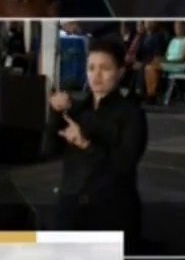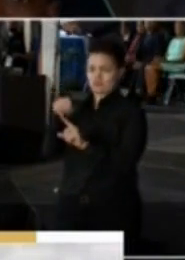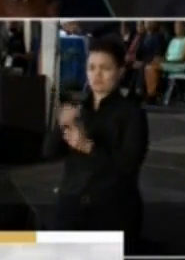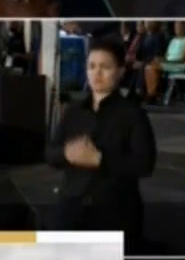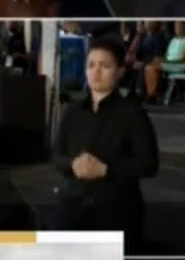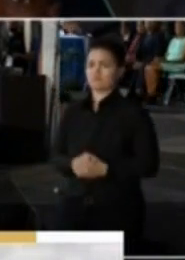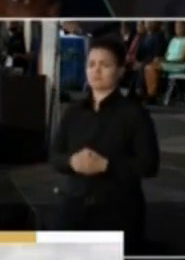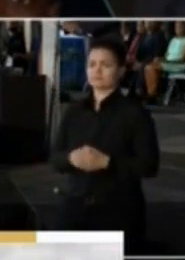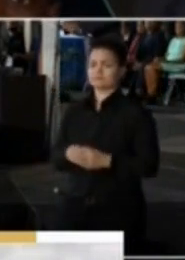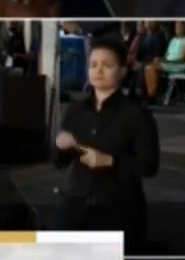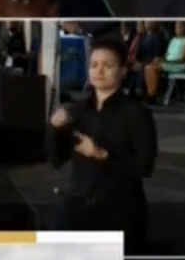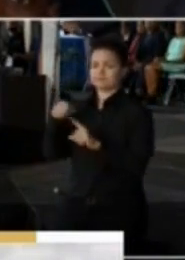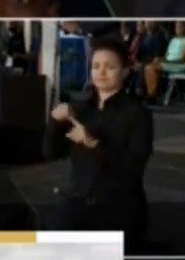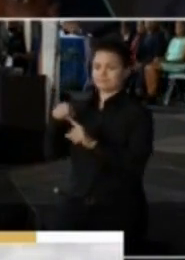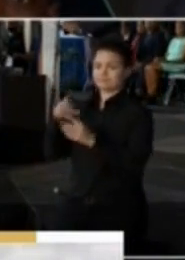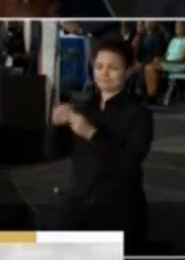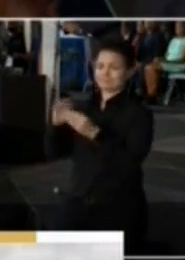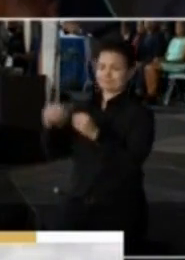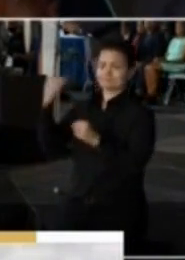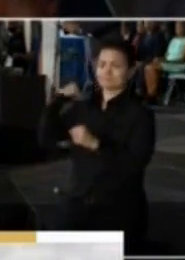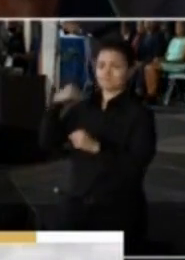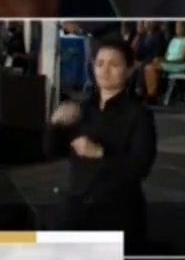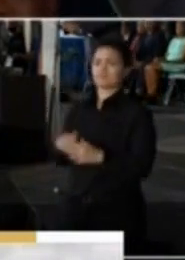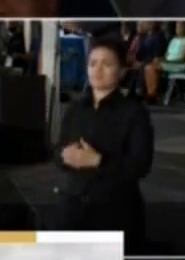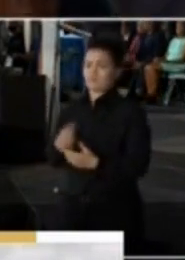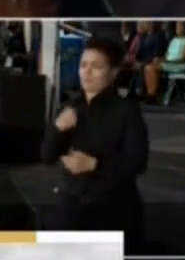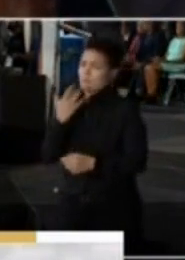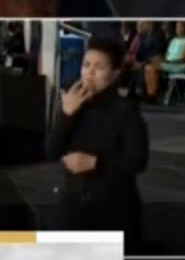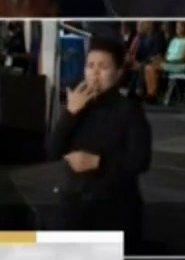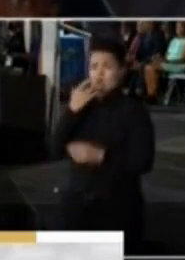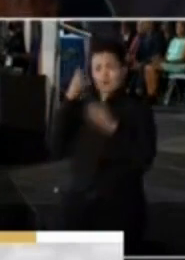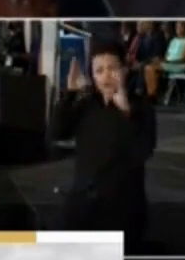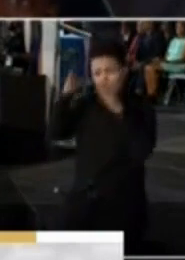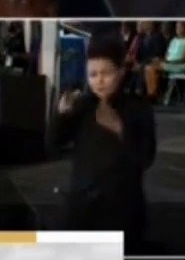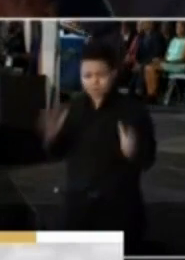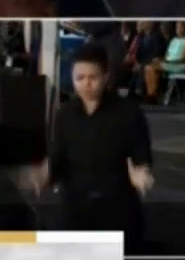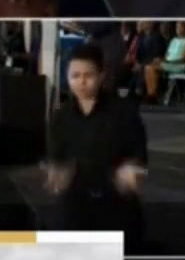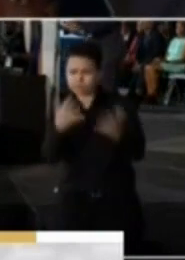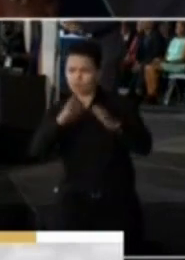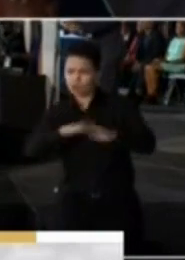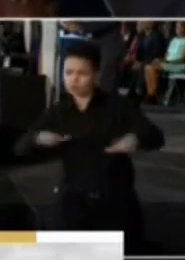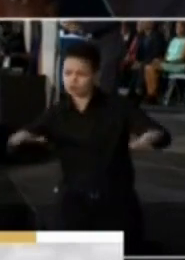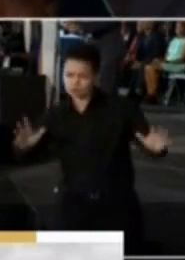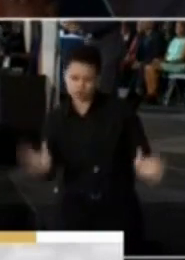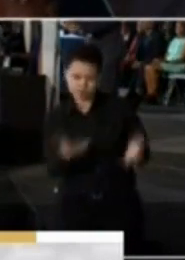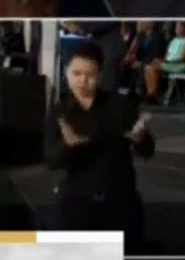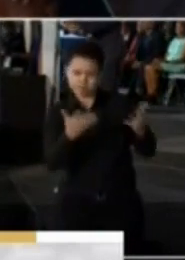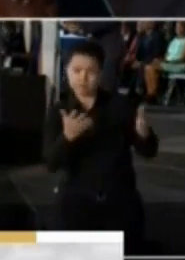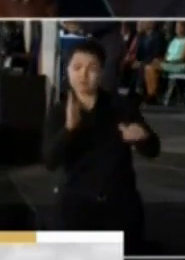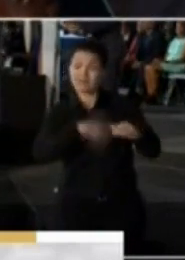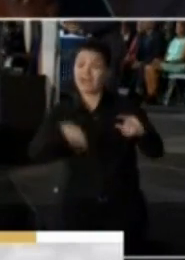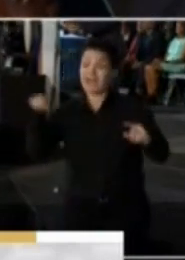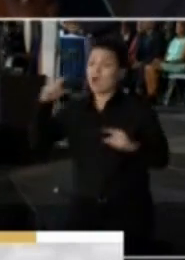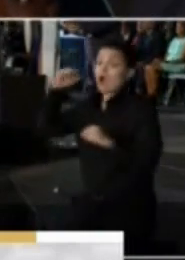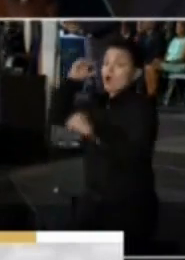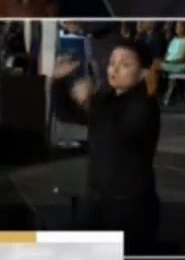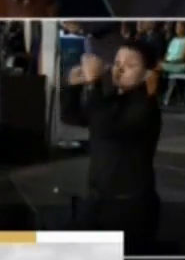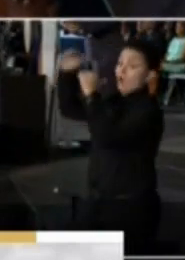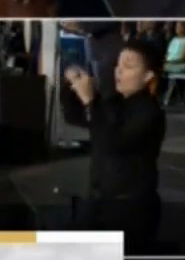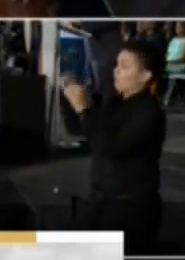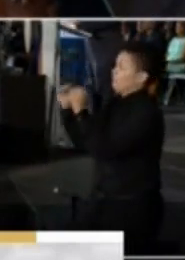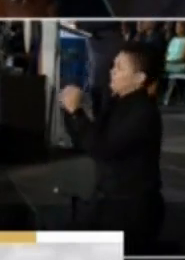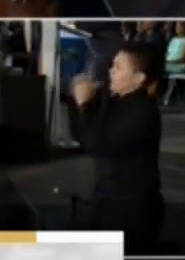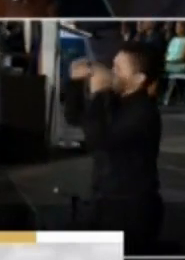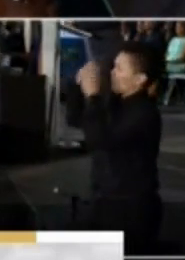than repair an adult." Norm understood the value and importance of early childhood investment.